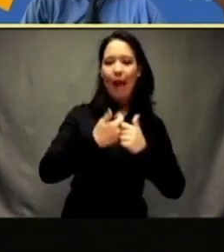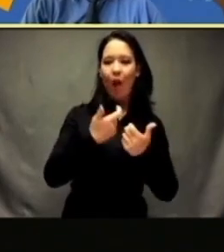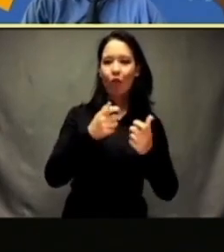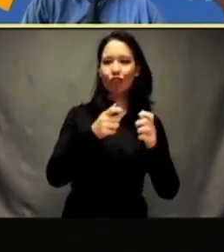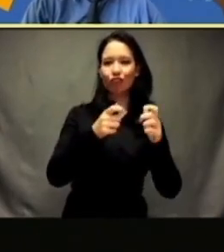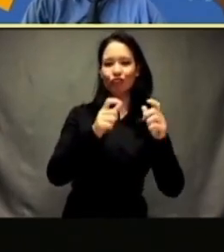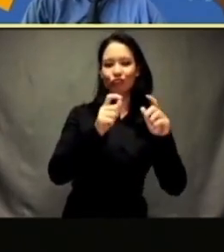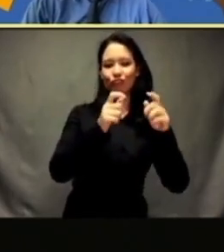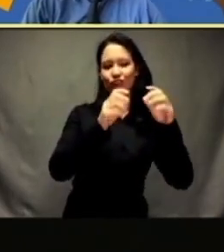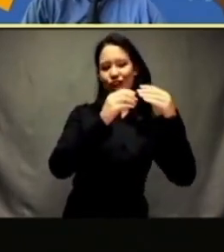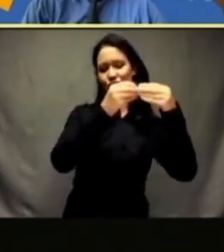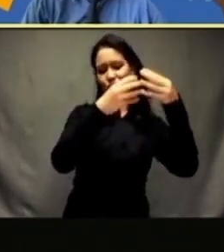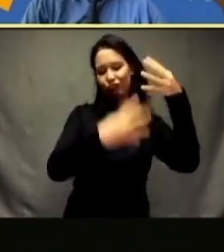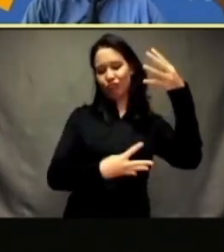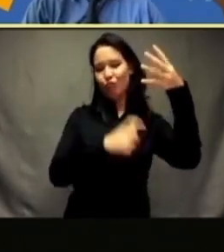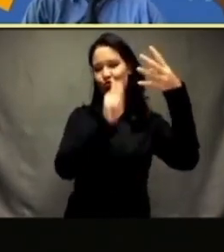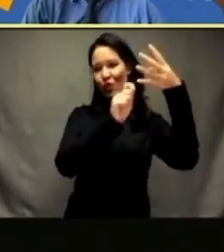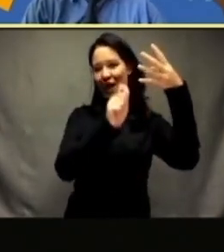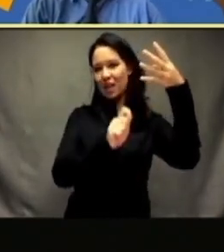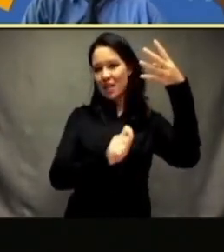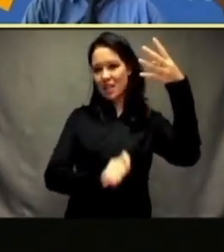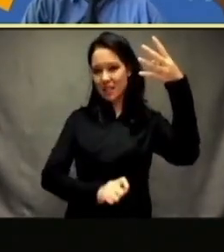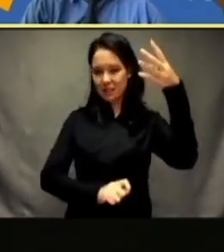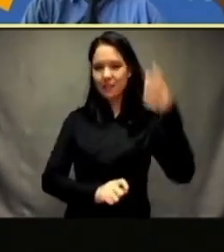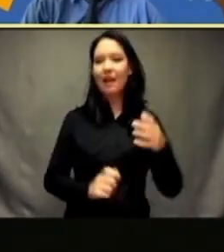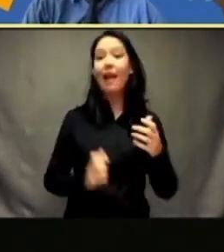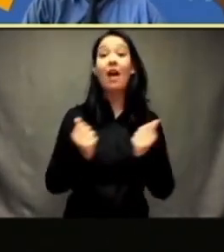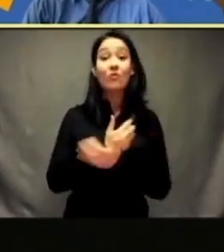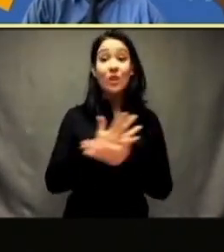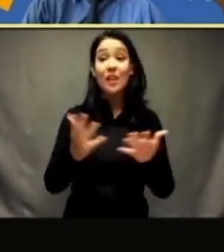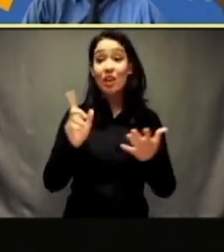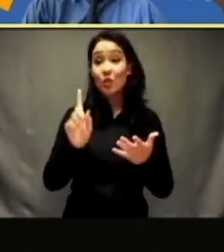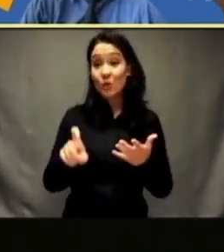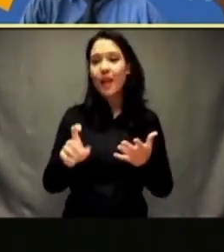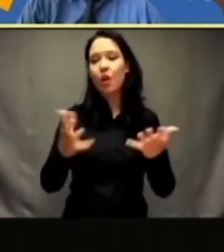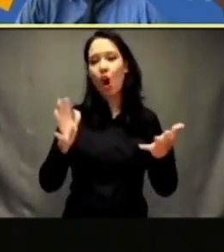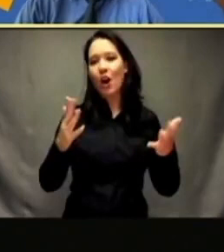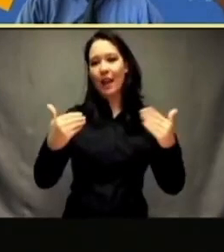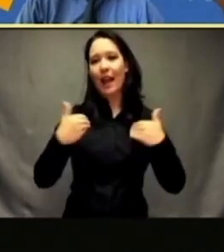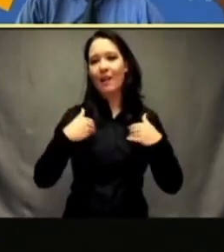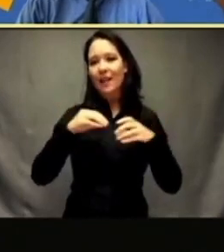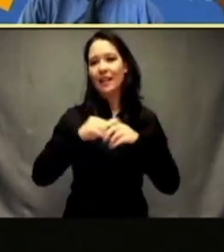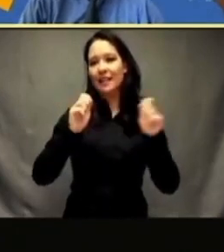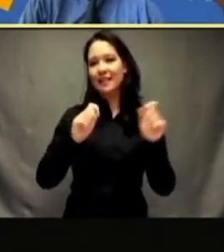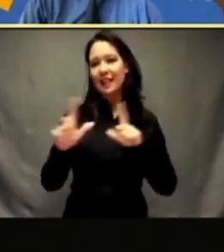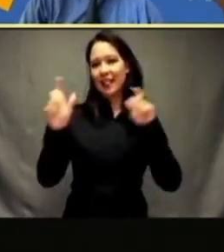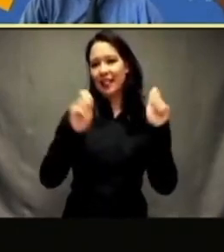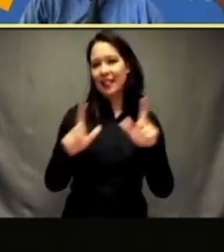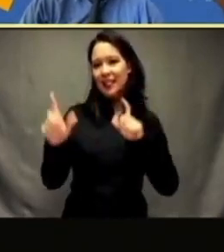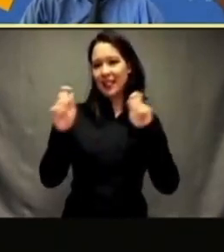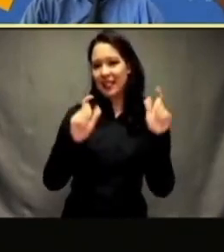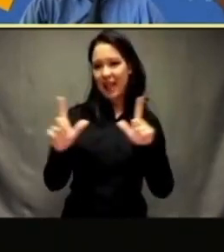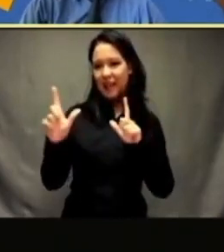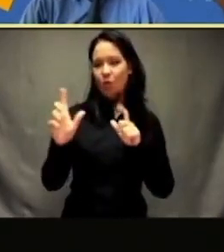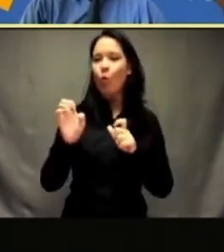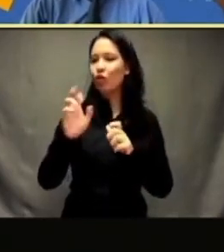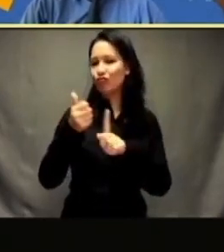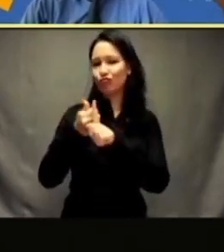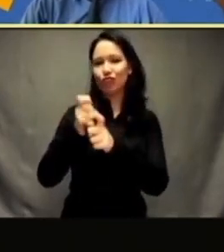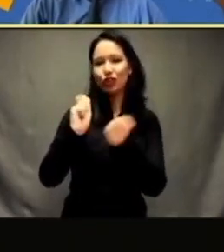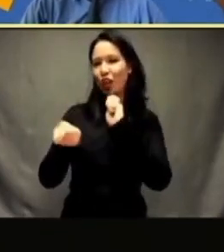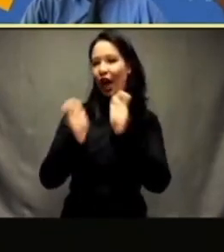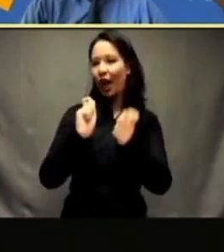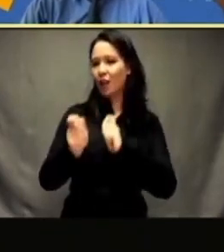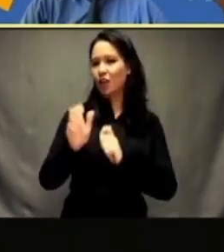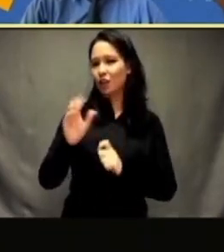And we have all the things that you need in the slides that we have, so you can walk you through it. or you can actually remix the code.